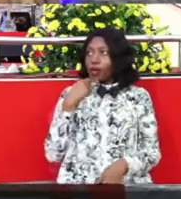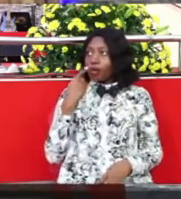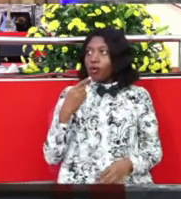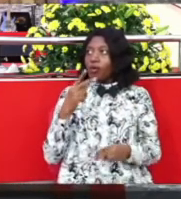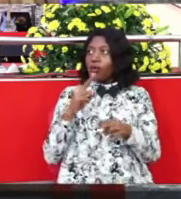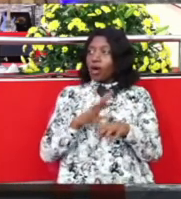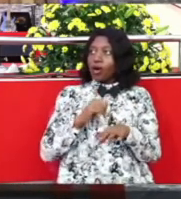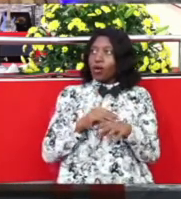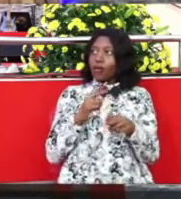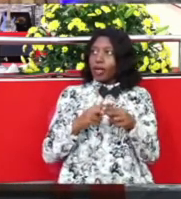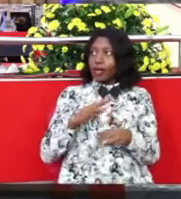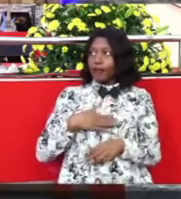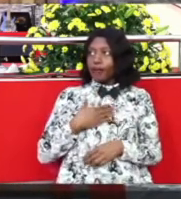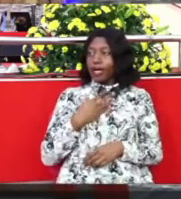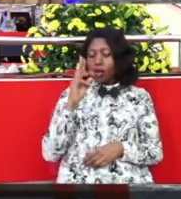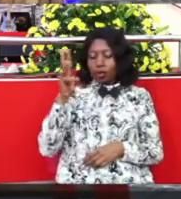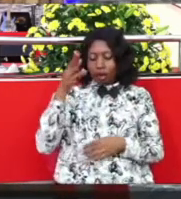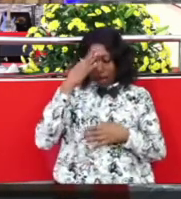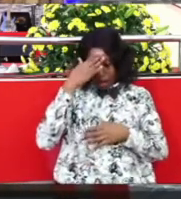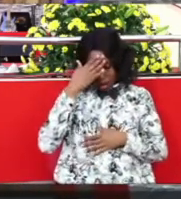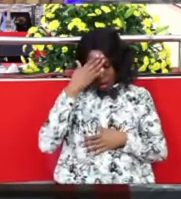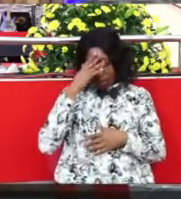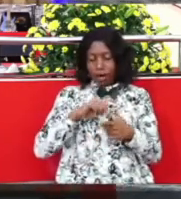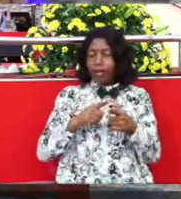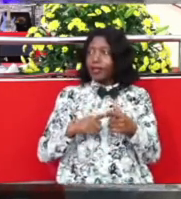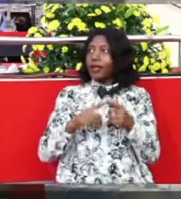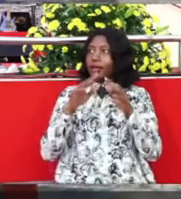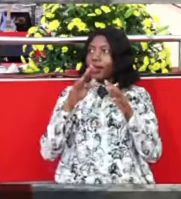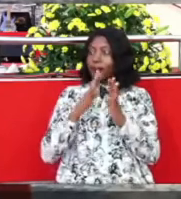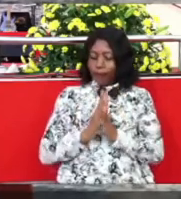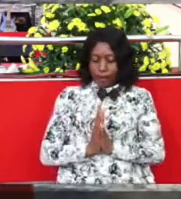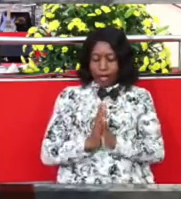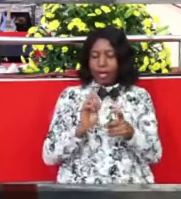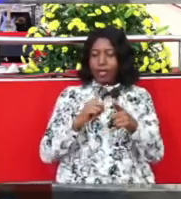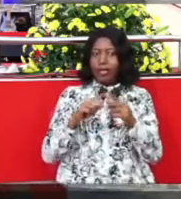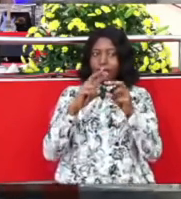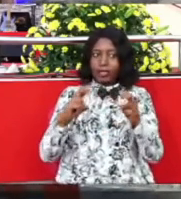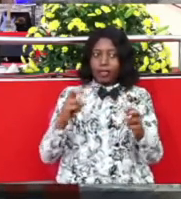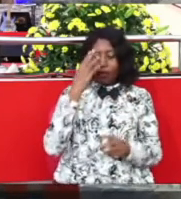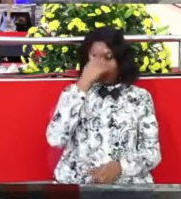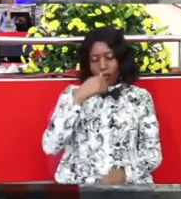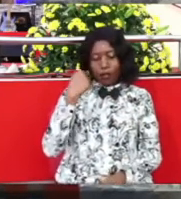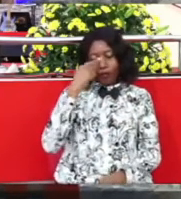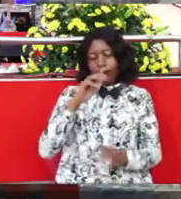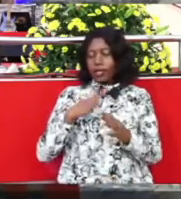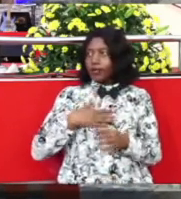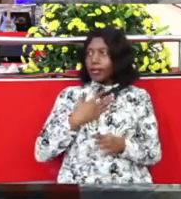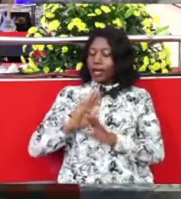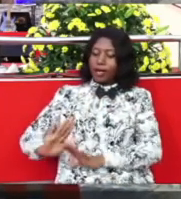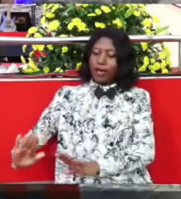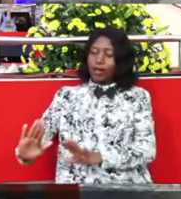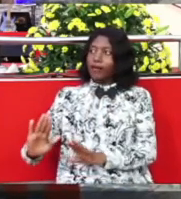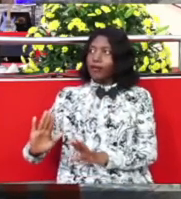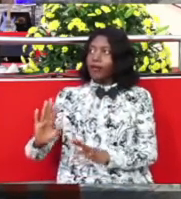my name will humble themselves and pray and seek my face and turn from their wicked ways, then I